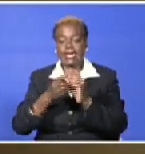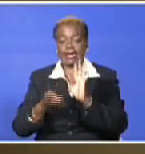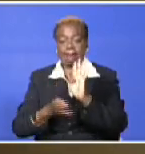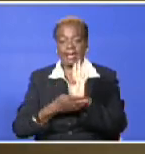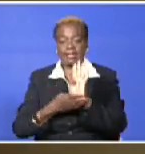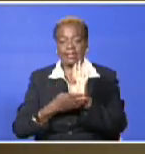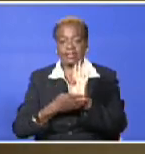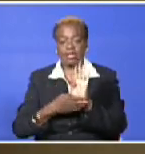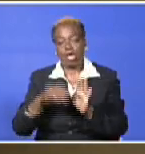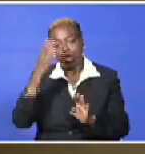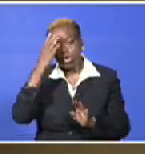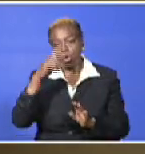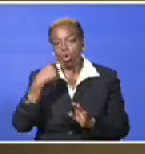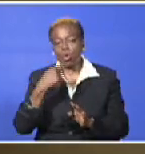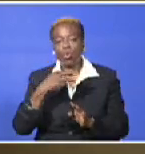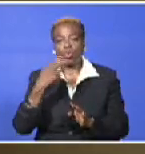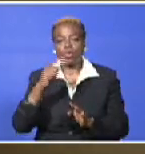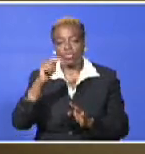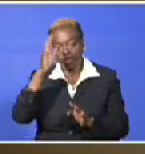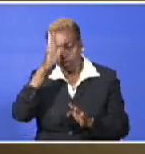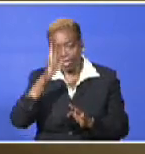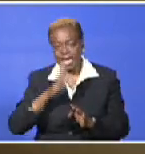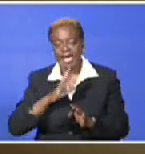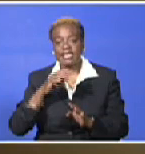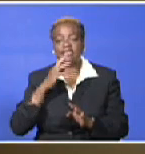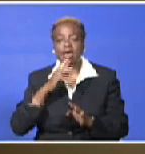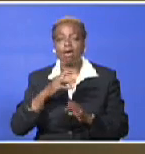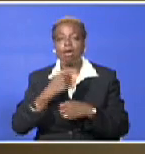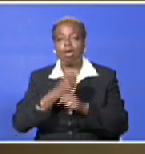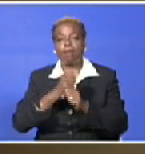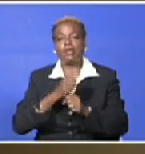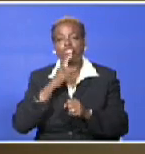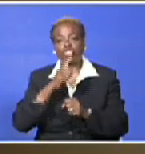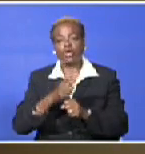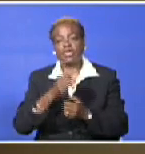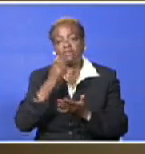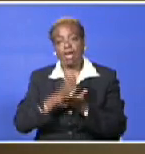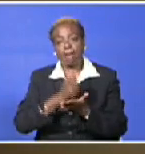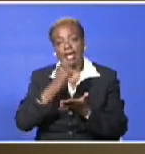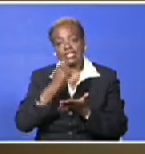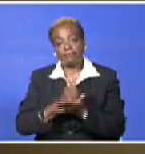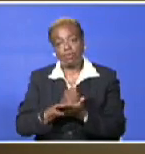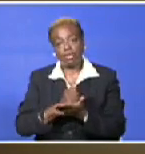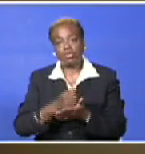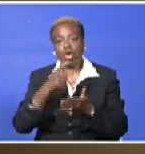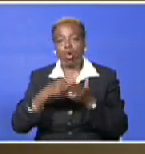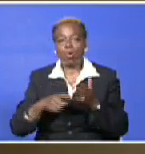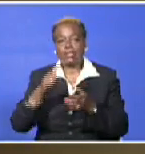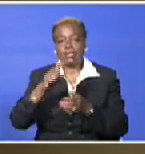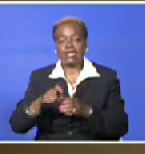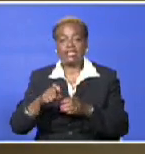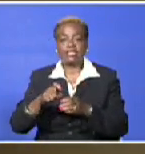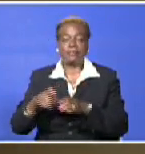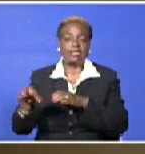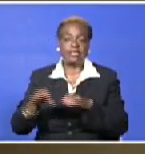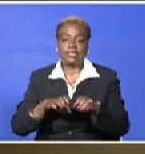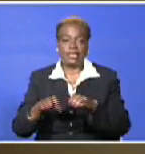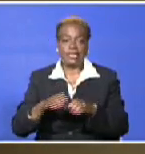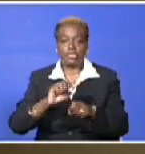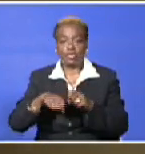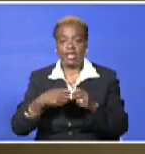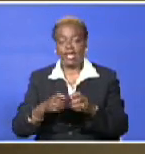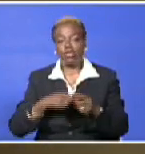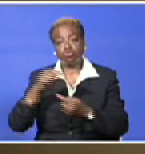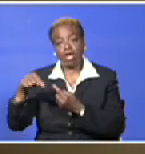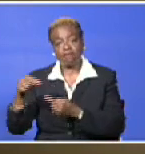guys are. We're checking, making sure people have their passports, what needs to be done so they can travel the way we need to travel. You